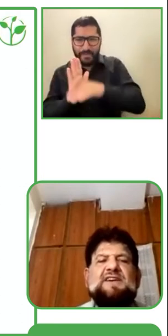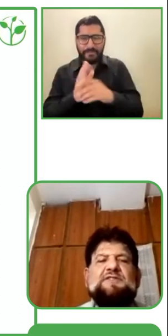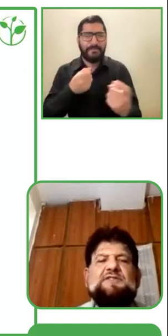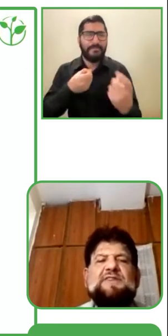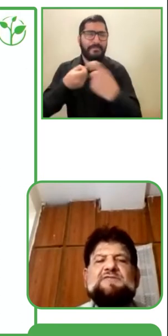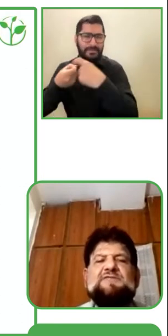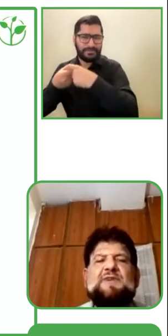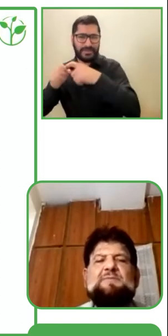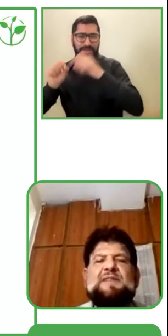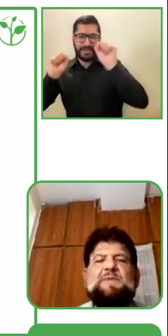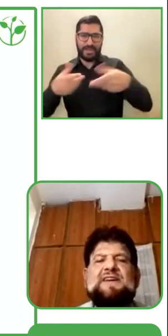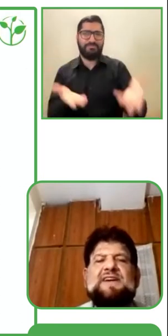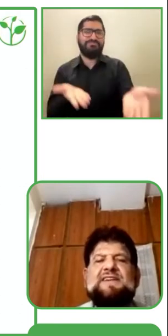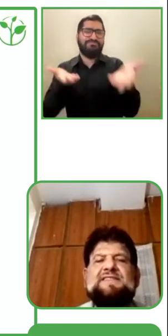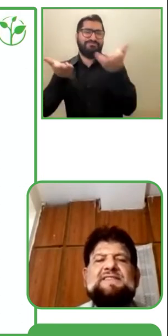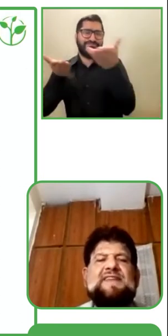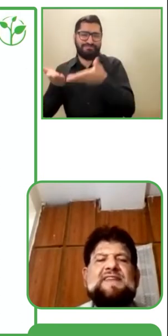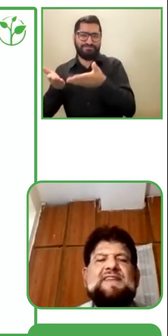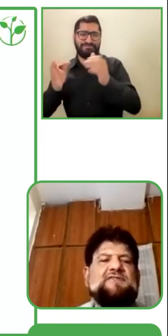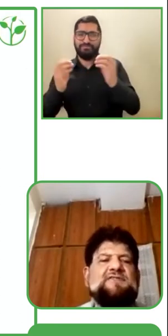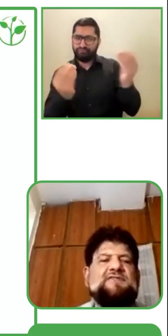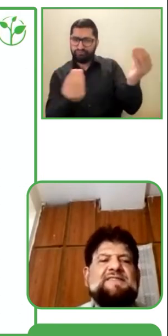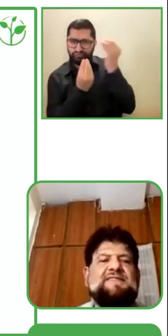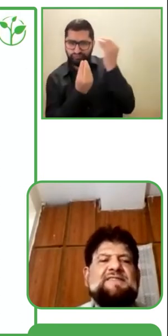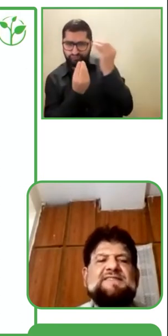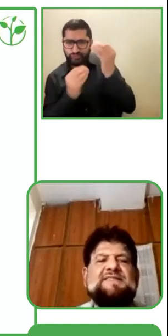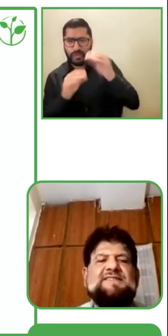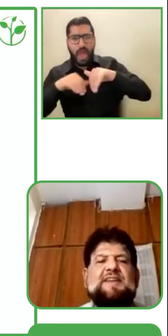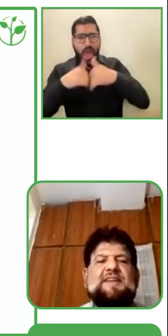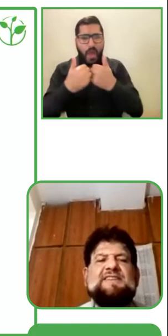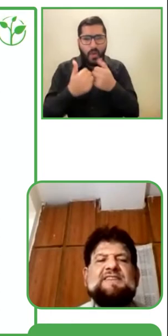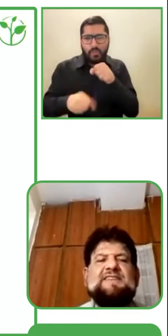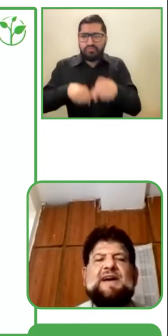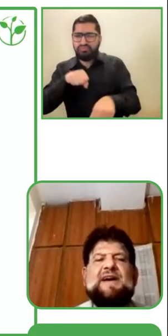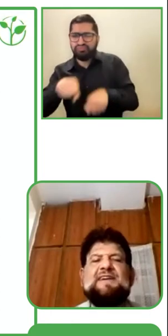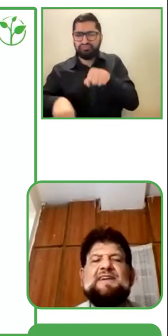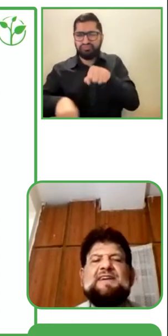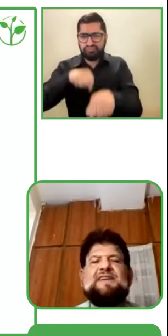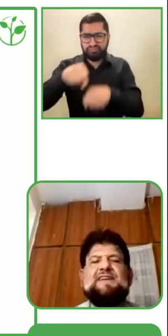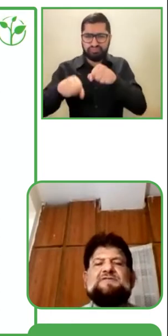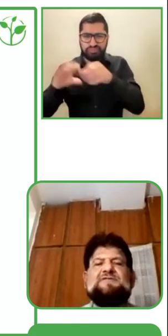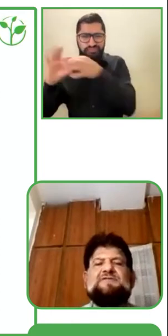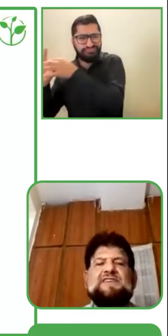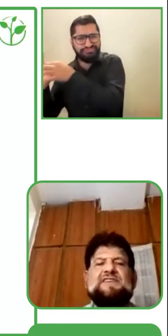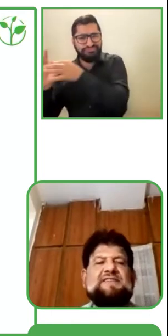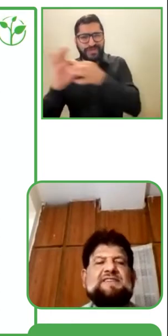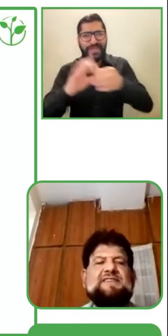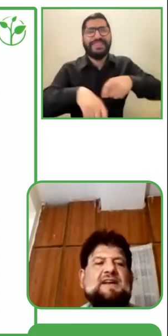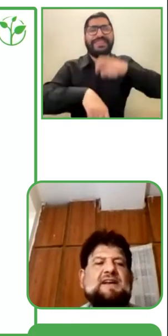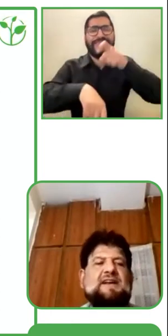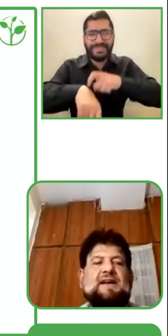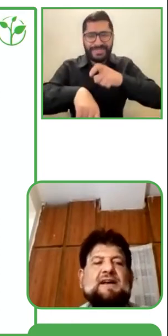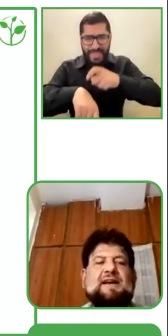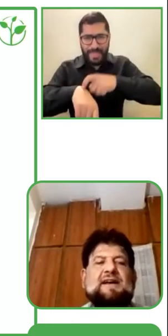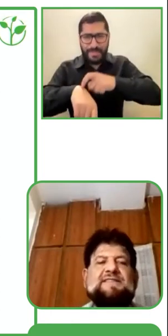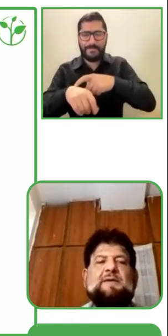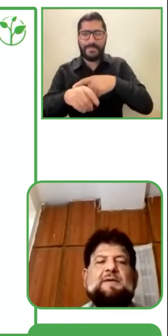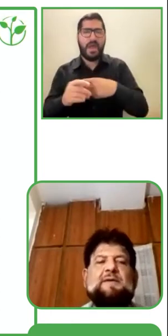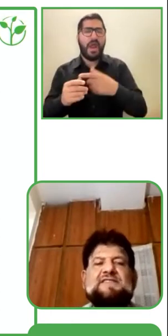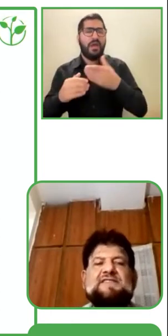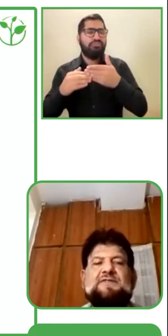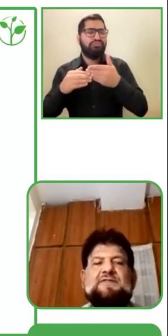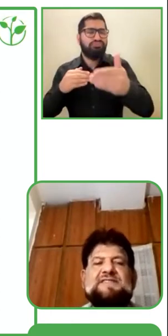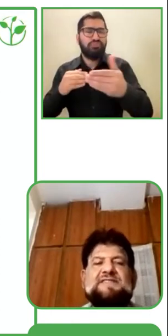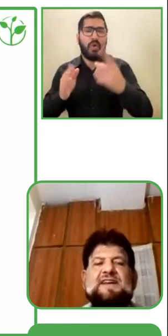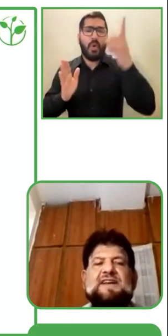1 month. During this 1 month period, they also get literacy, numeracy, mind awareness, health education, and drug